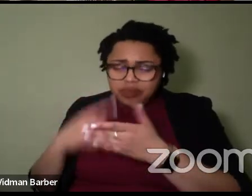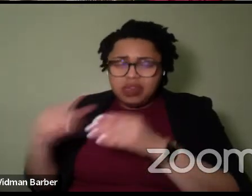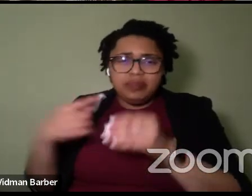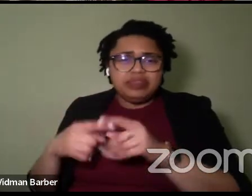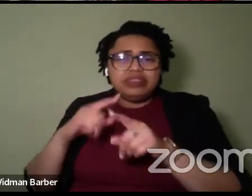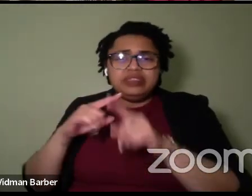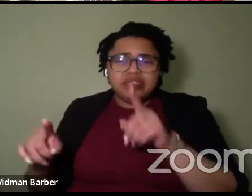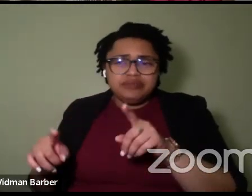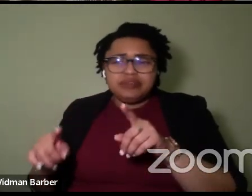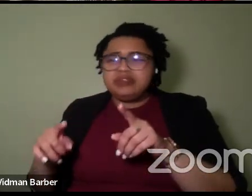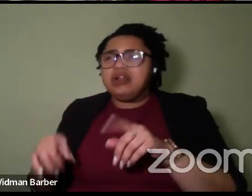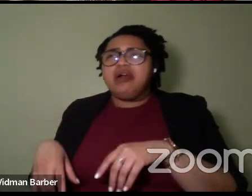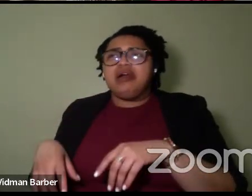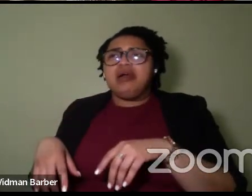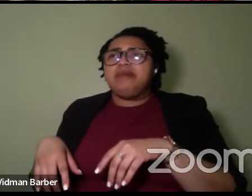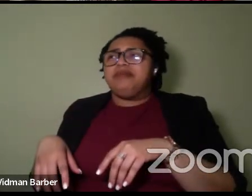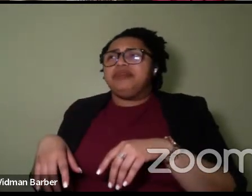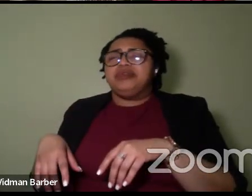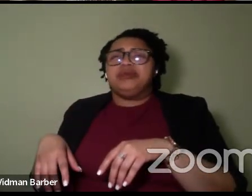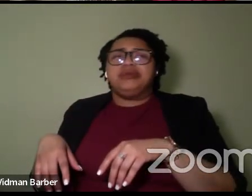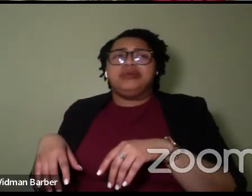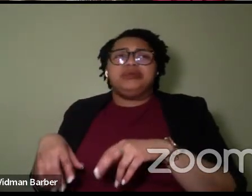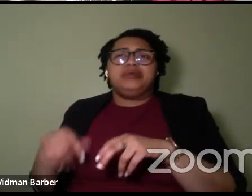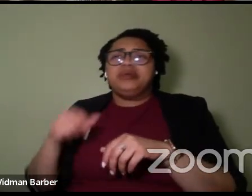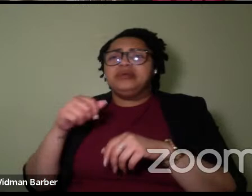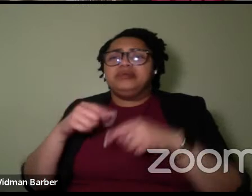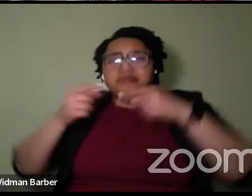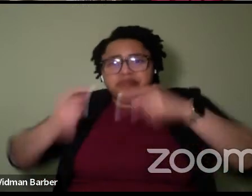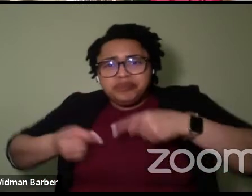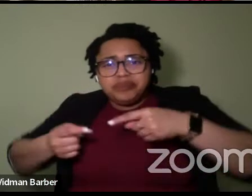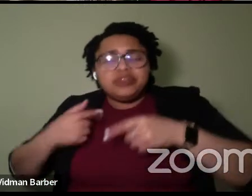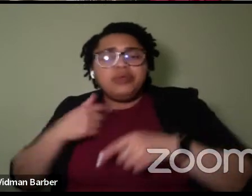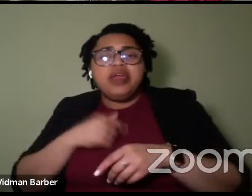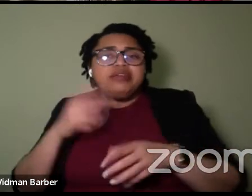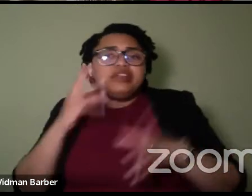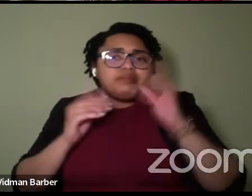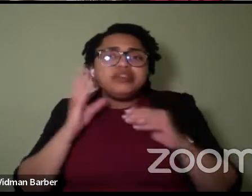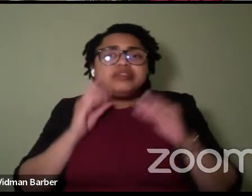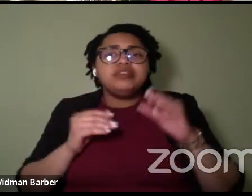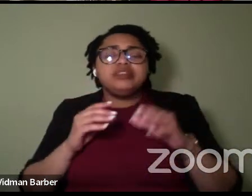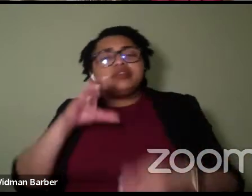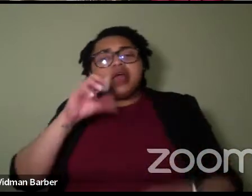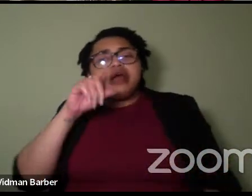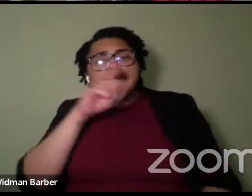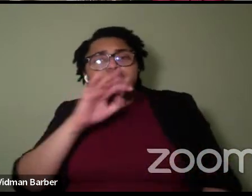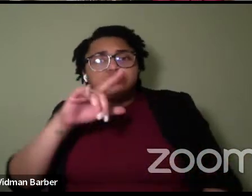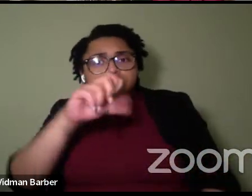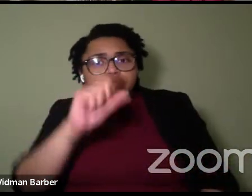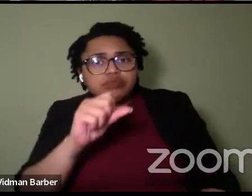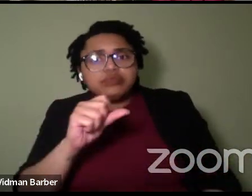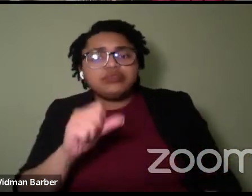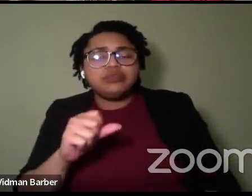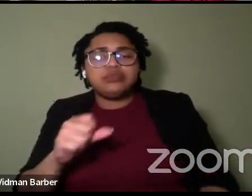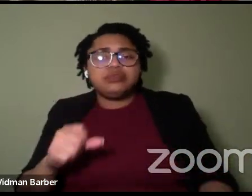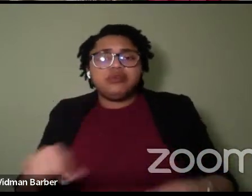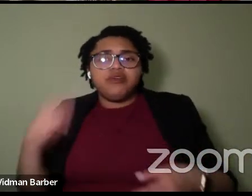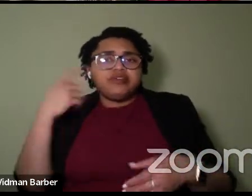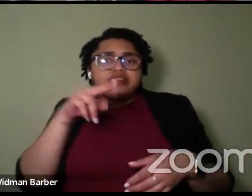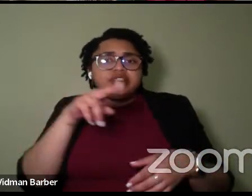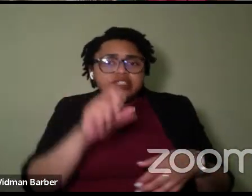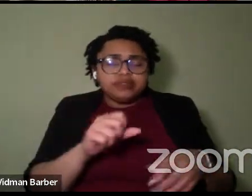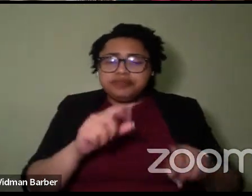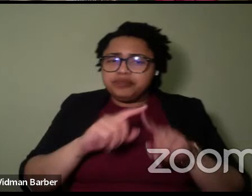Black, Indigenous people who want to tell our own stories, but here's money being funneled to folks who don't look like